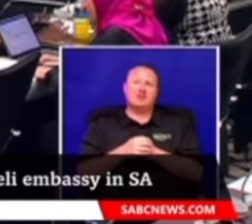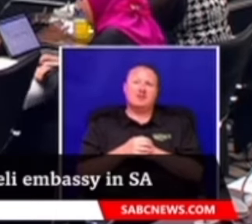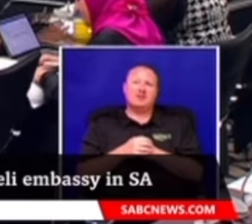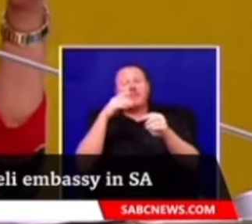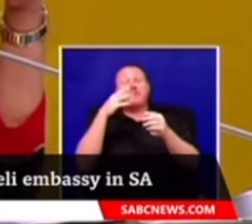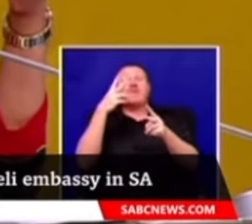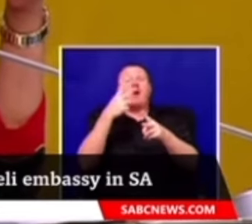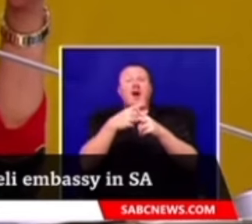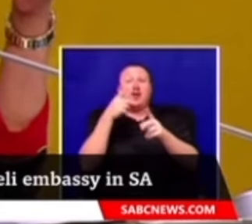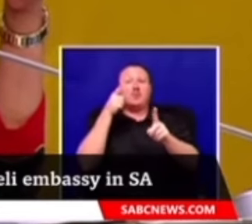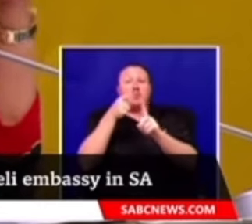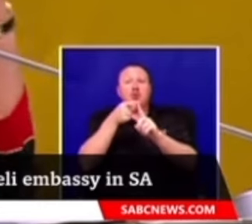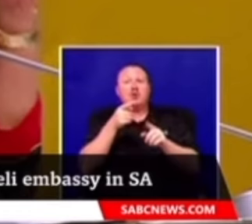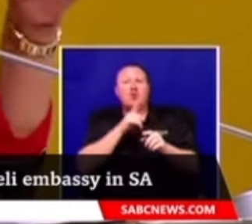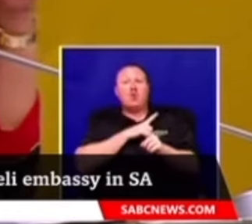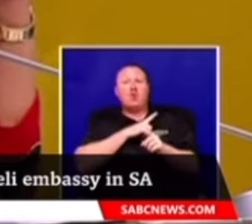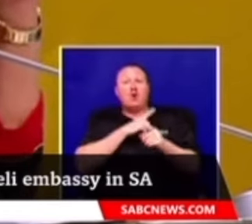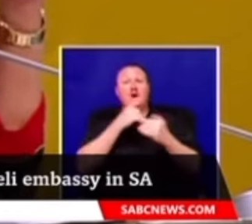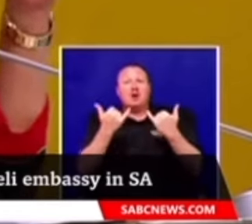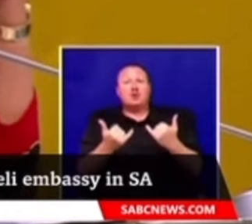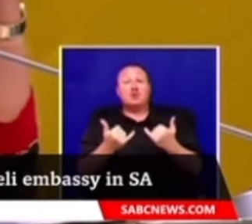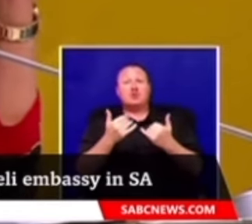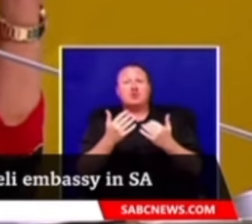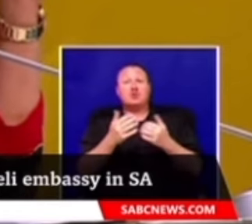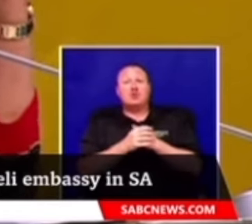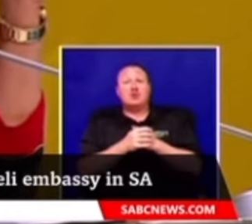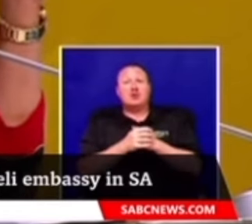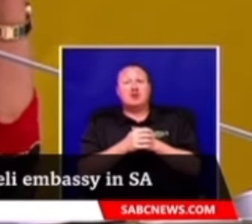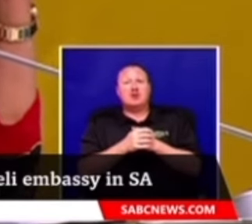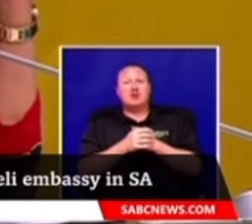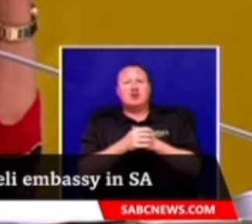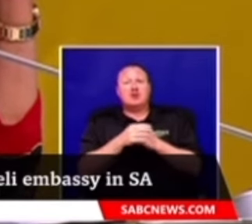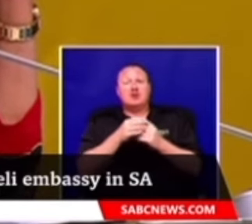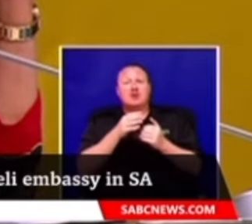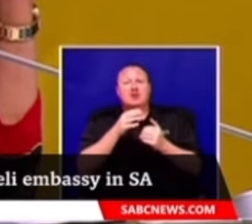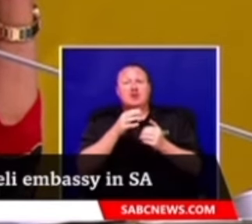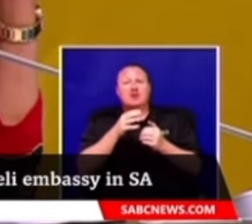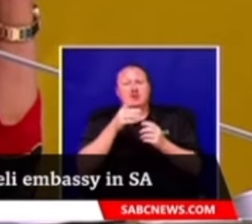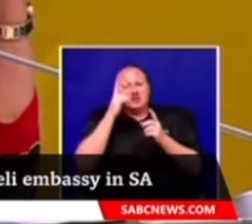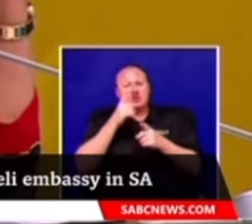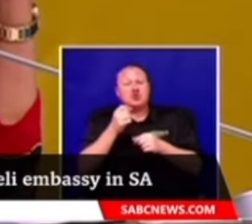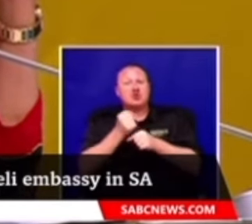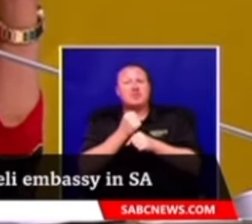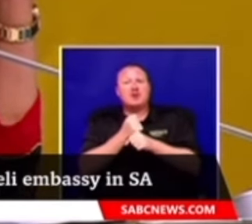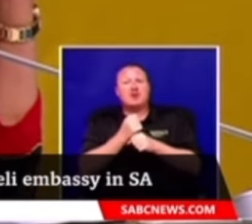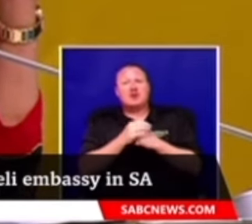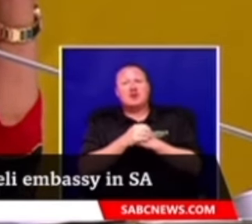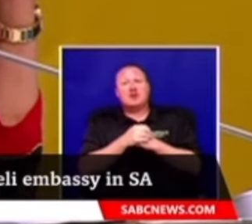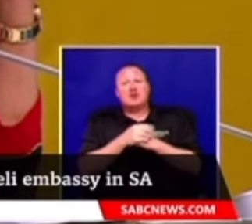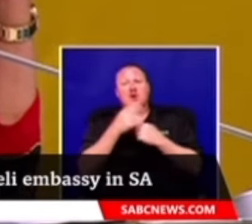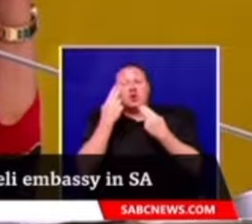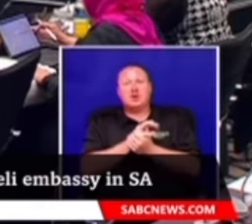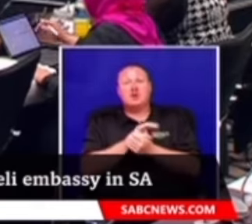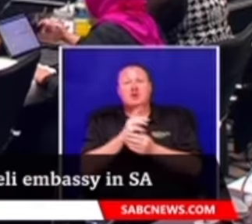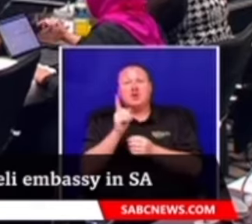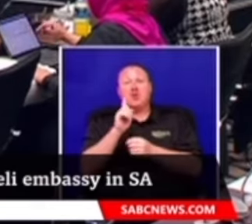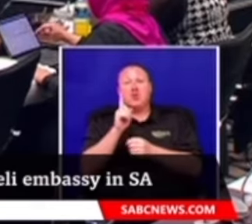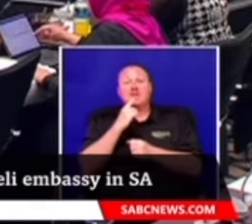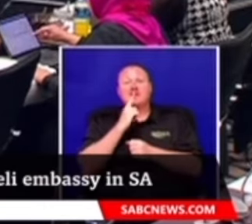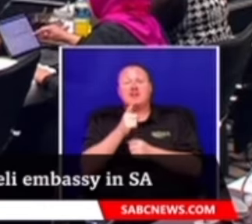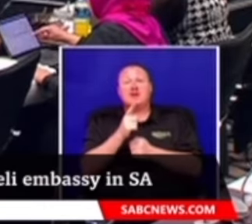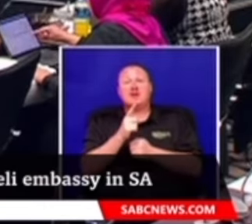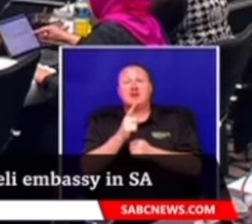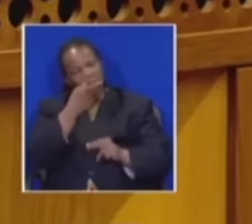ties with israel while some other smaller one two seater parties supported